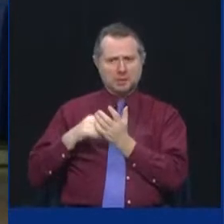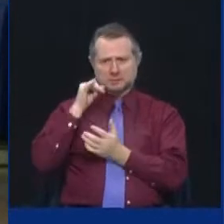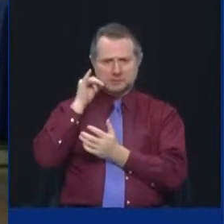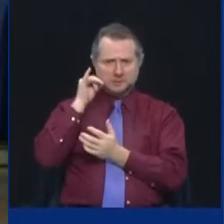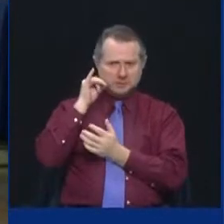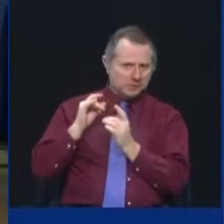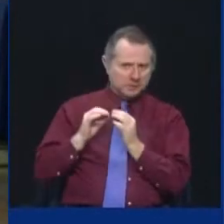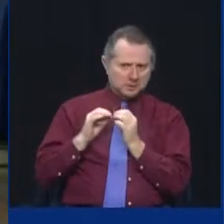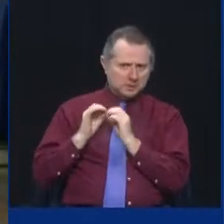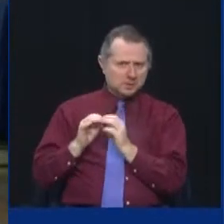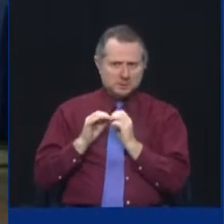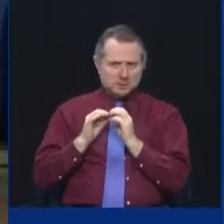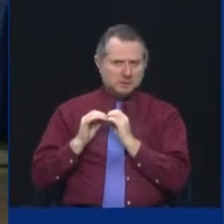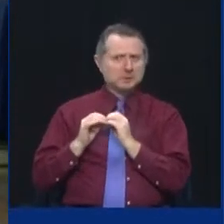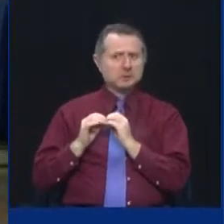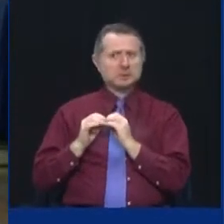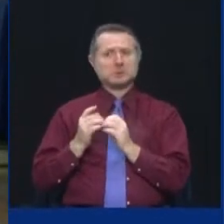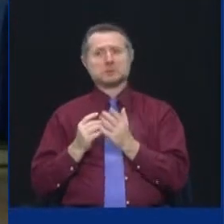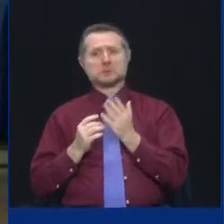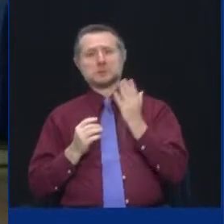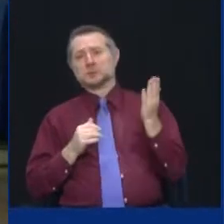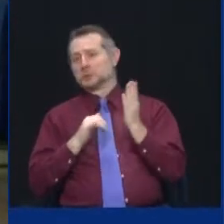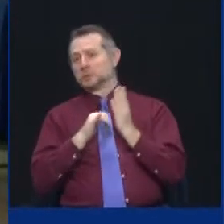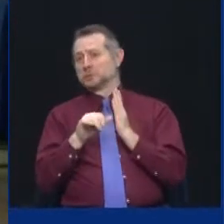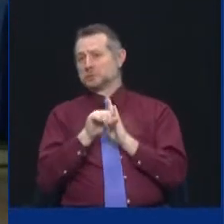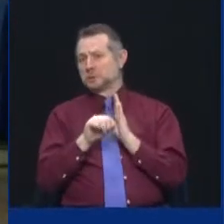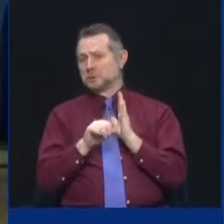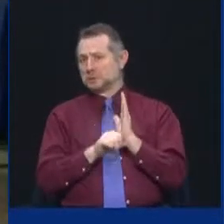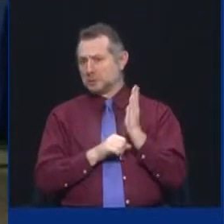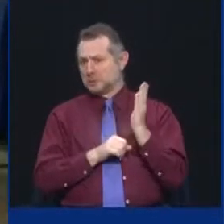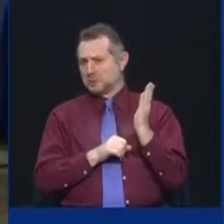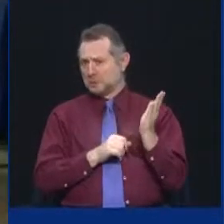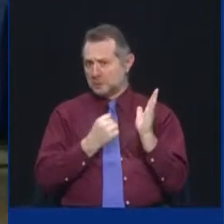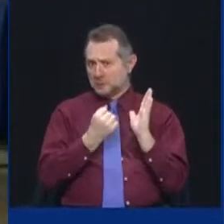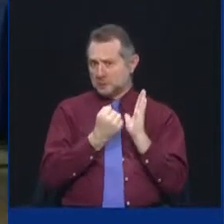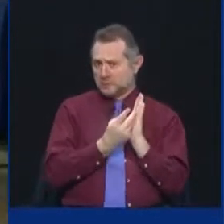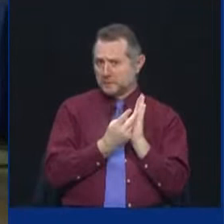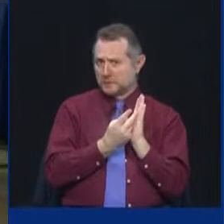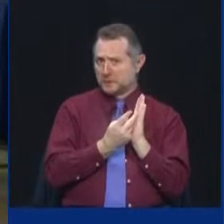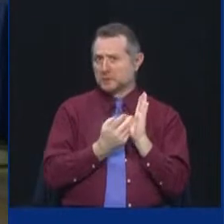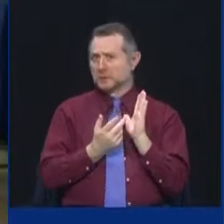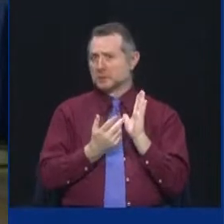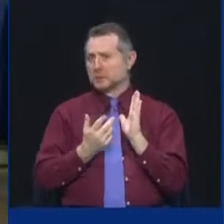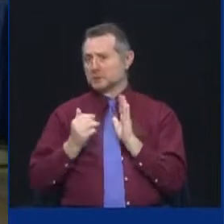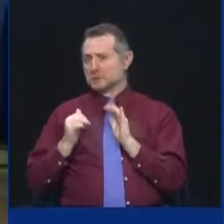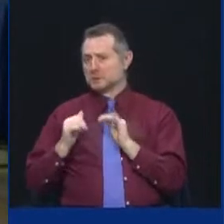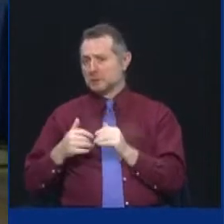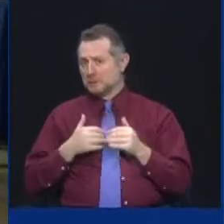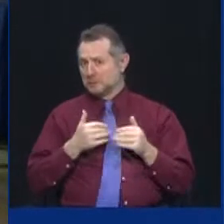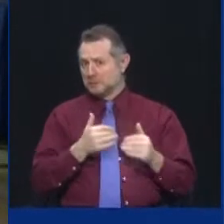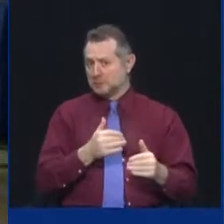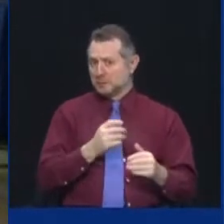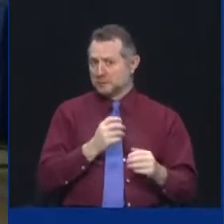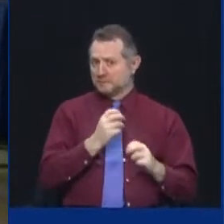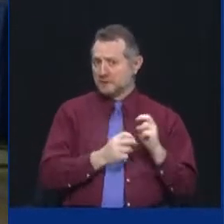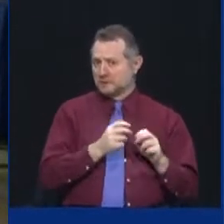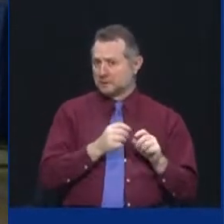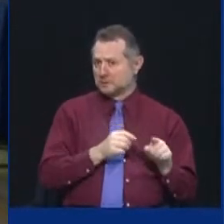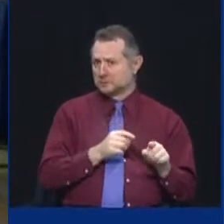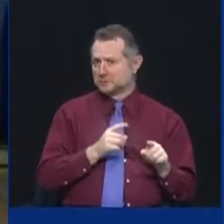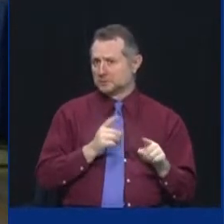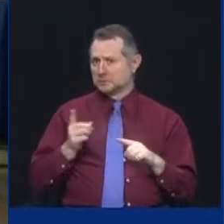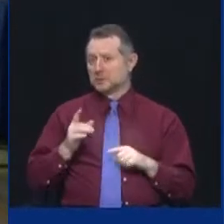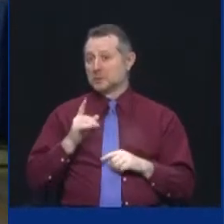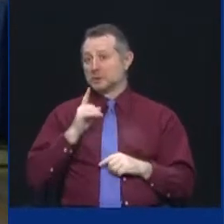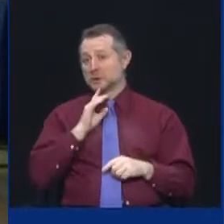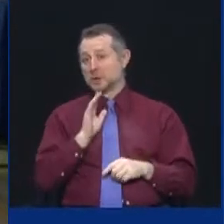the state, but they say they're waiting on guidance from the state to have their event, which starts just before the state